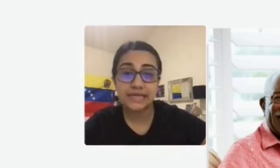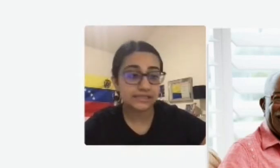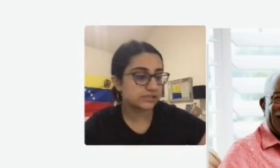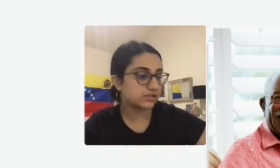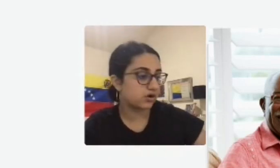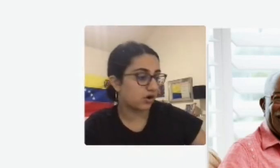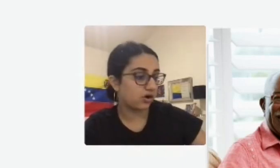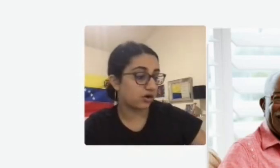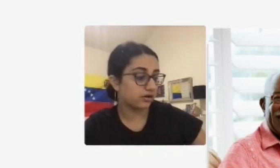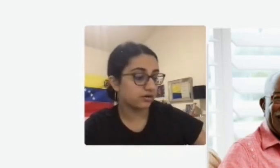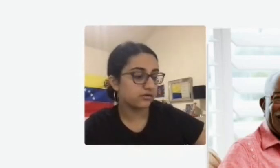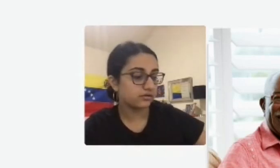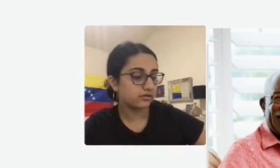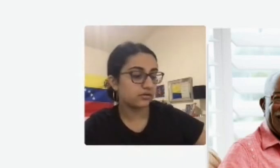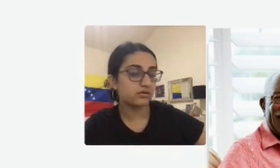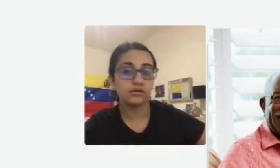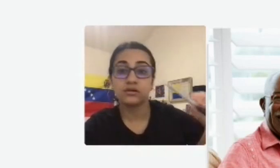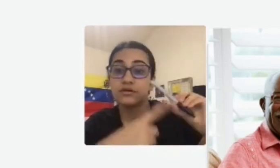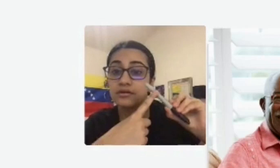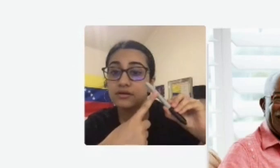The pants are